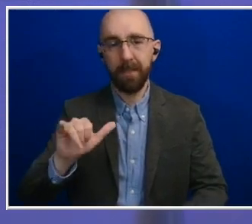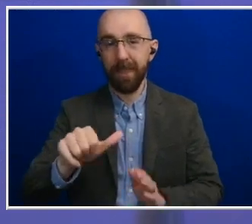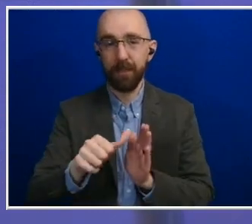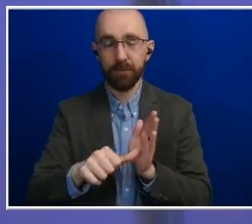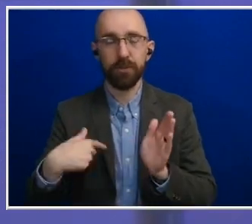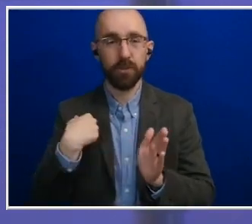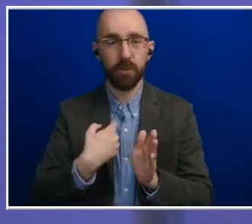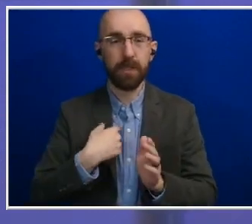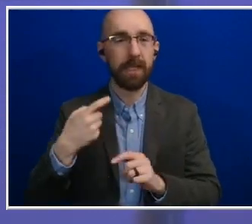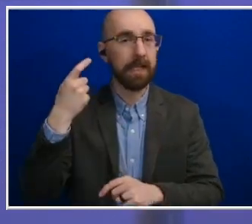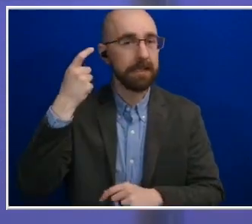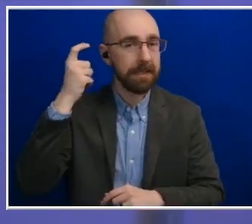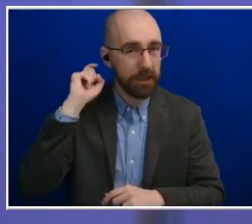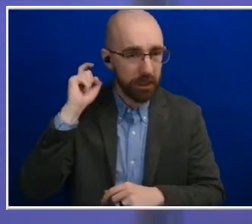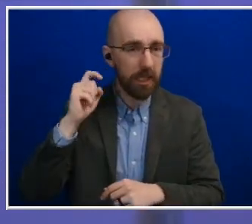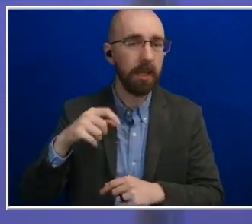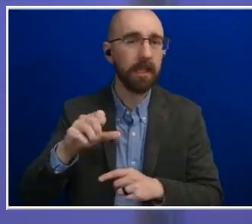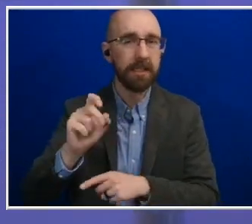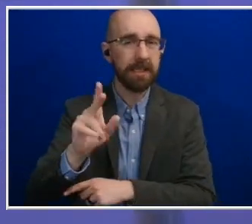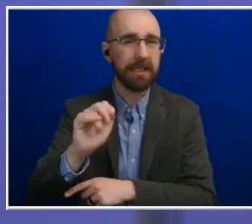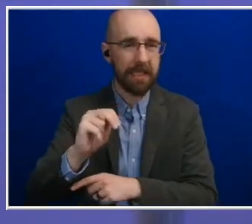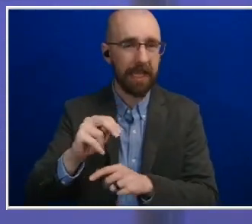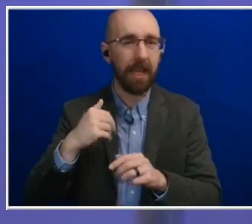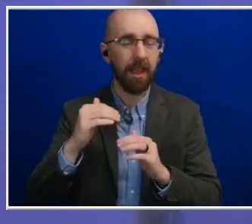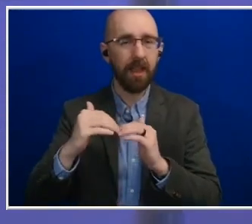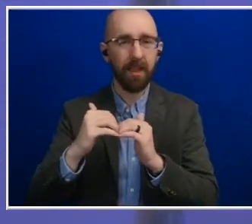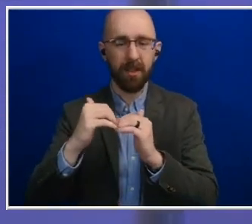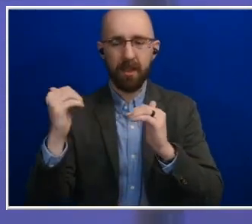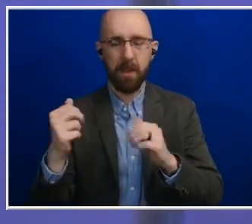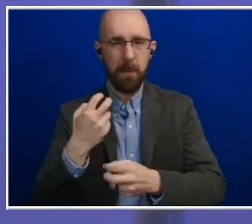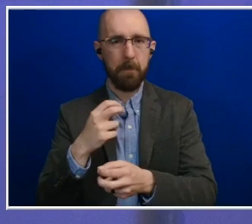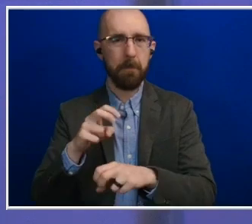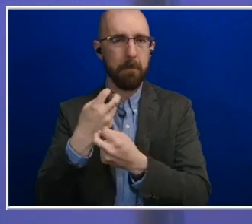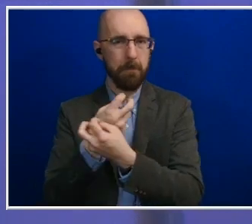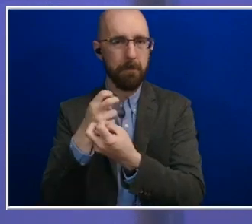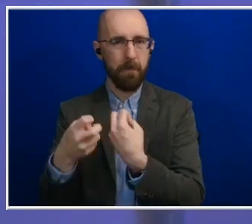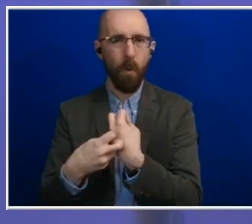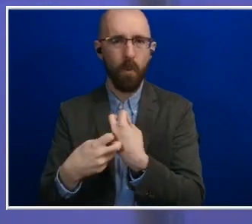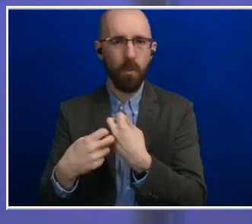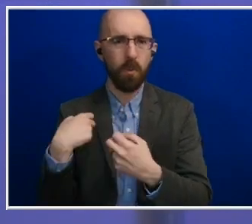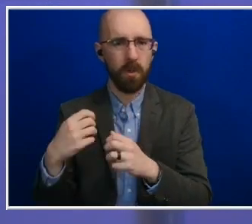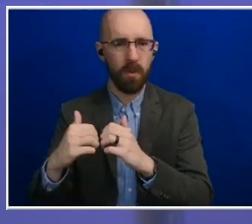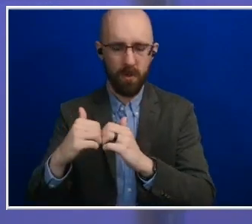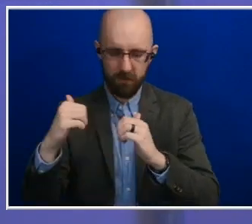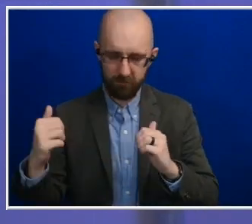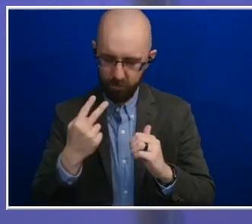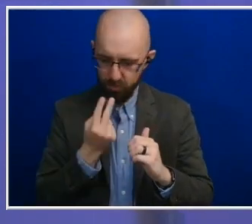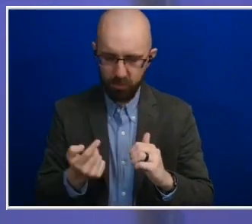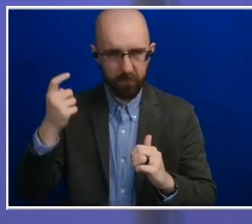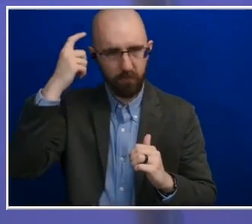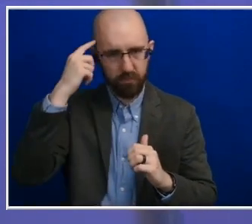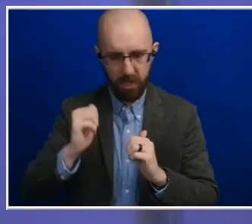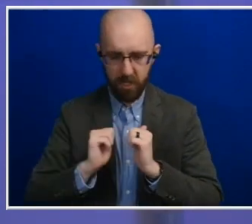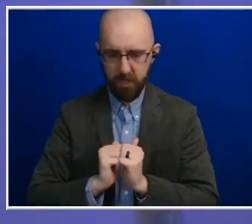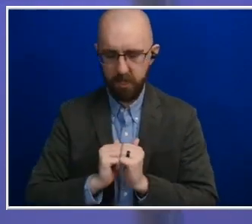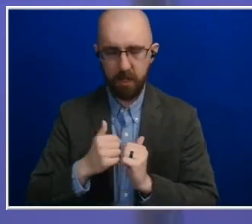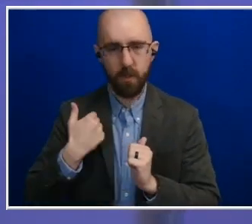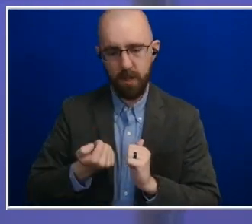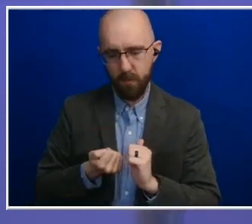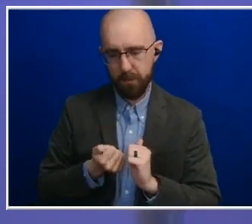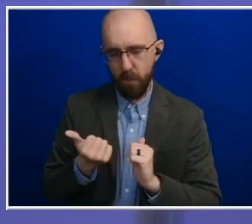we create a window in the bone so that we are able to access and look at the brain. And then we remove the